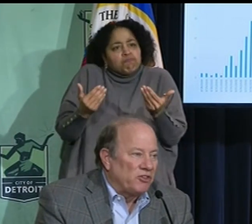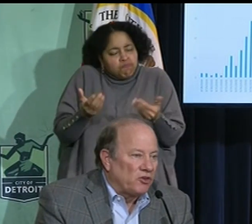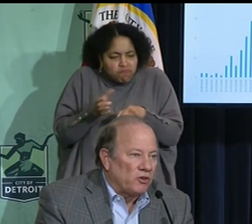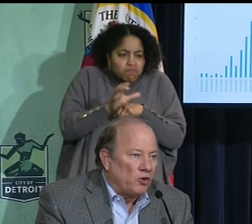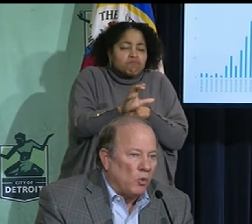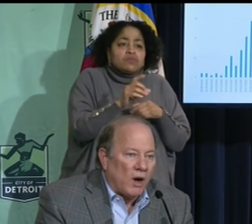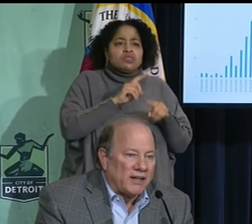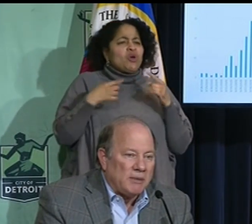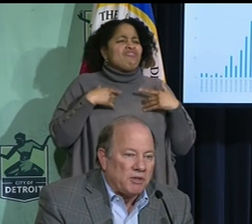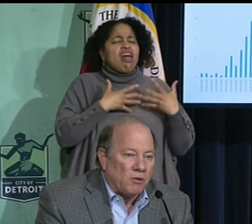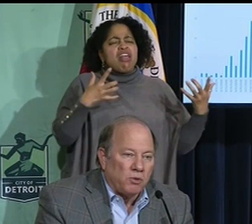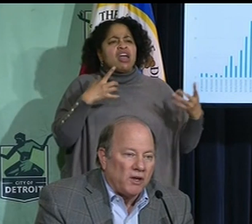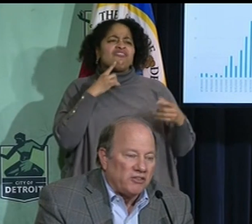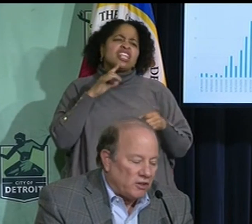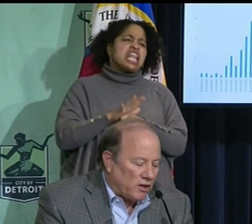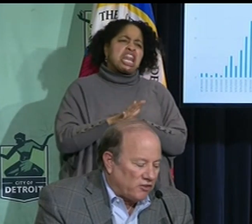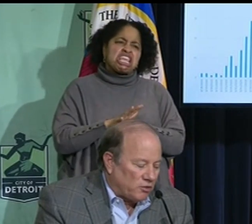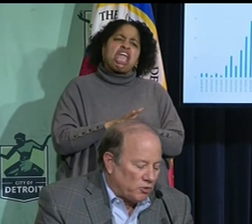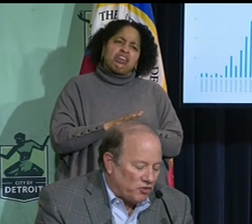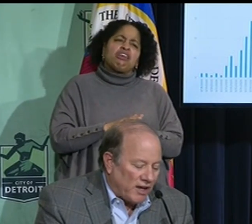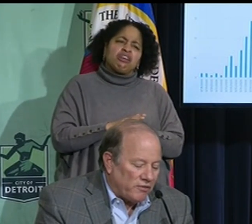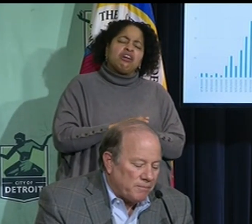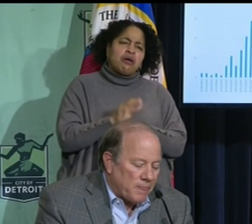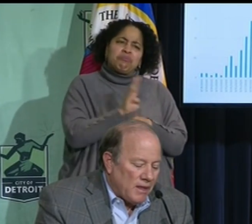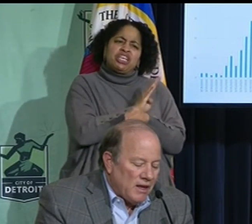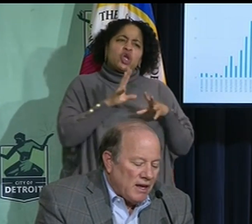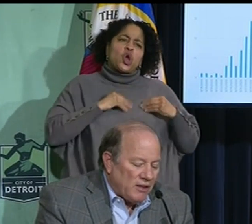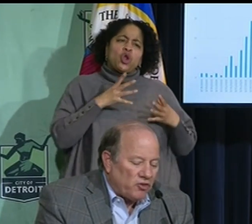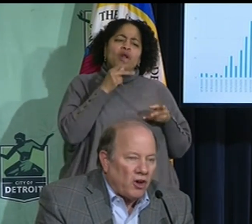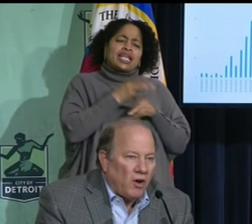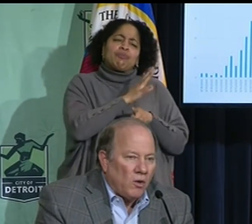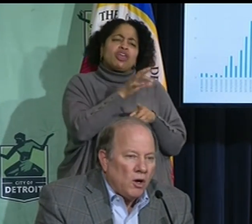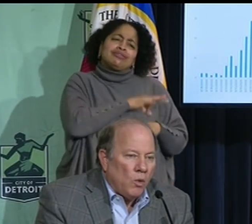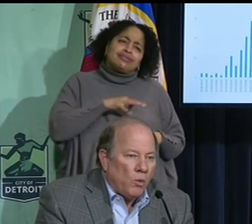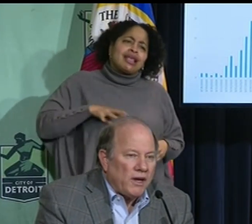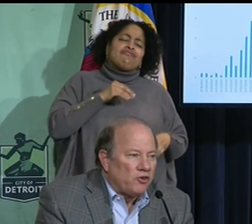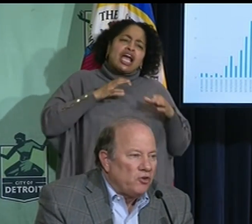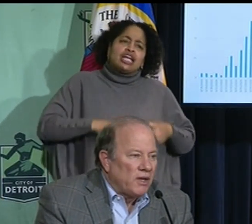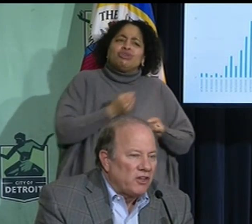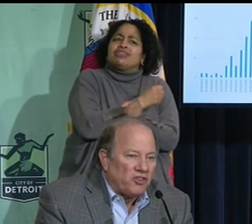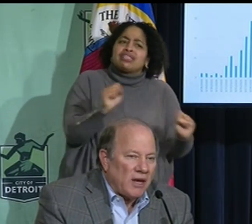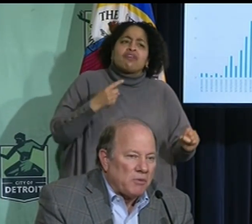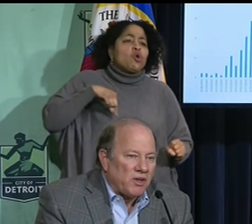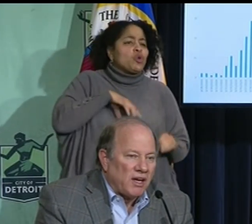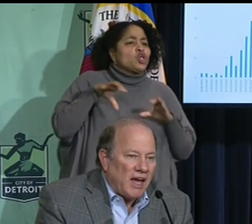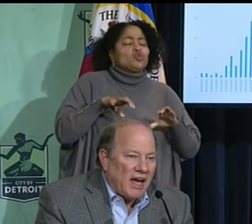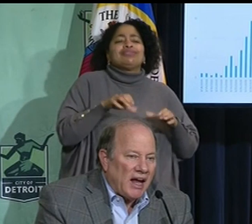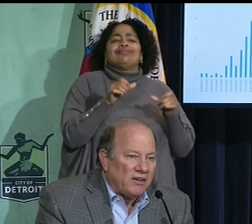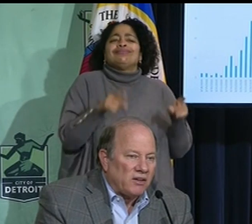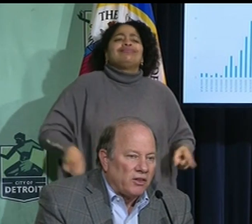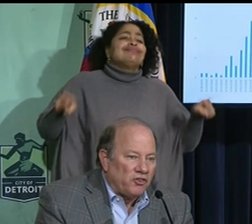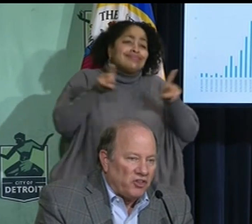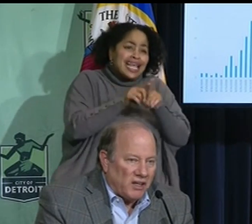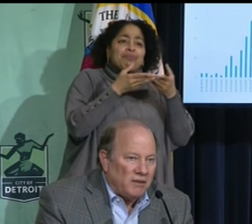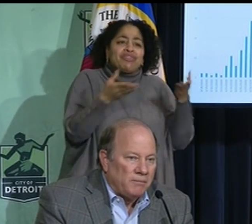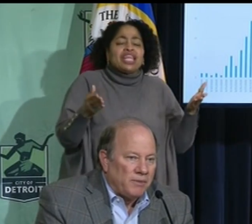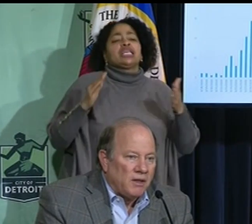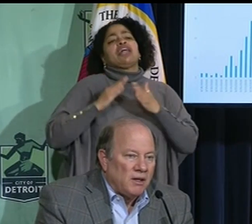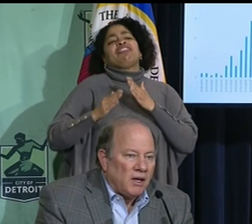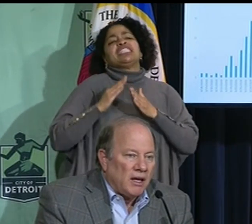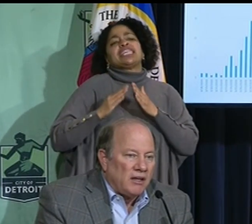dedicated business owners who want to keep their employees and their customers safe. And so we are doing the same thing at the